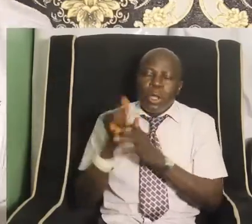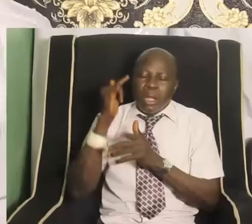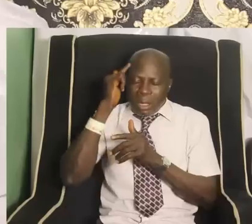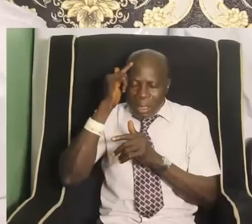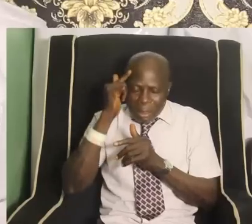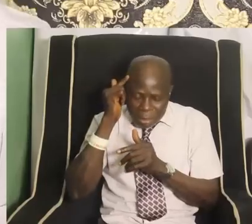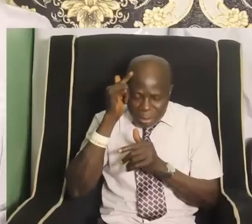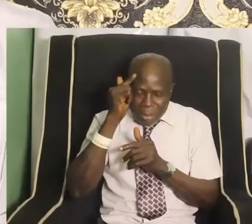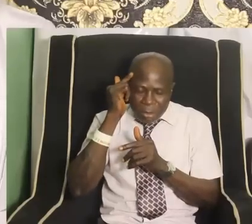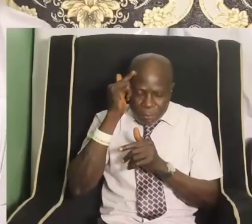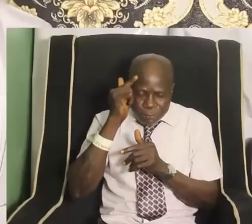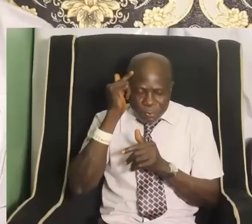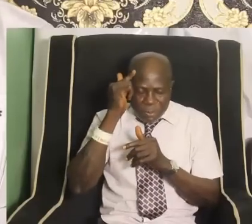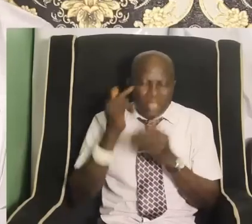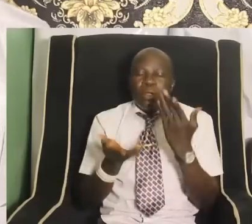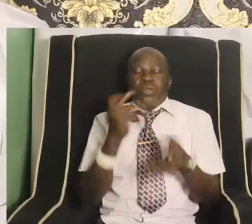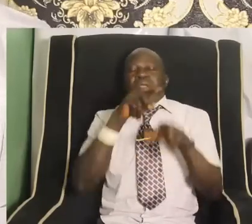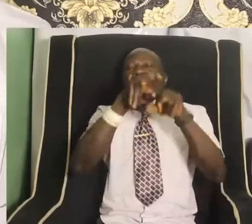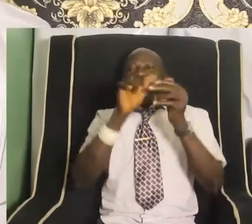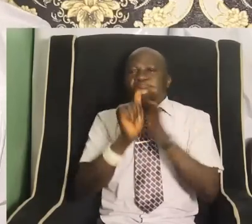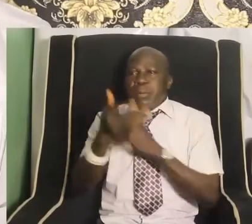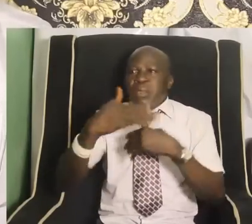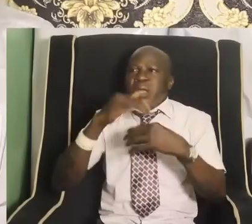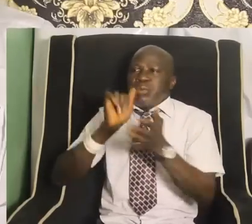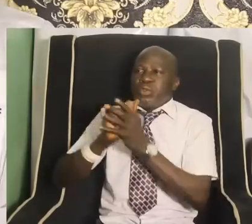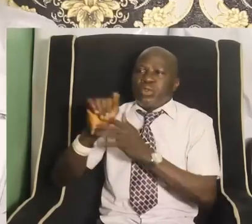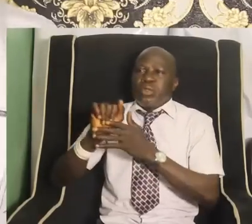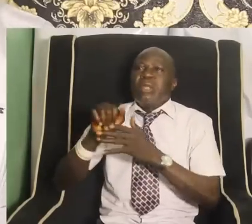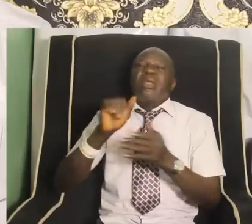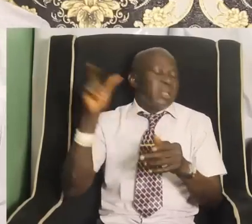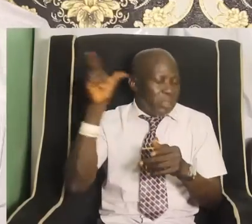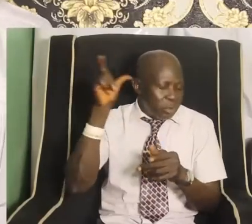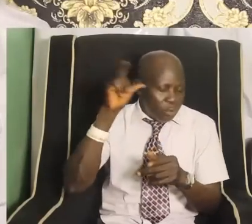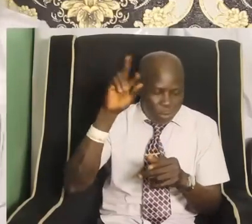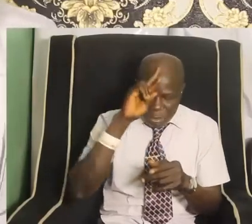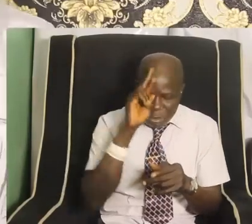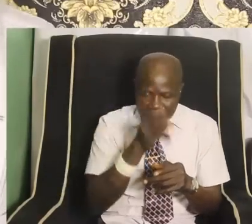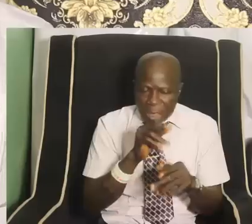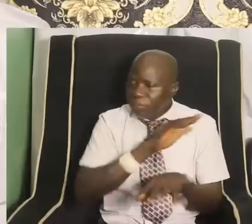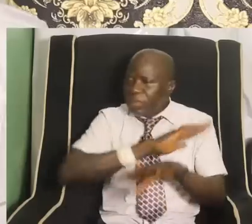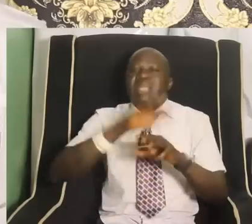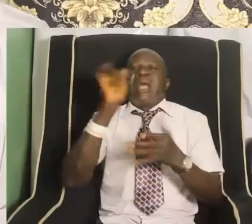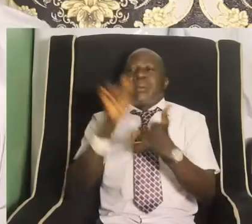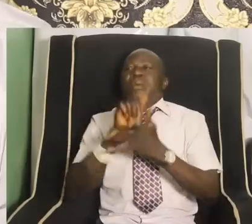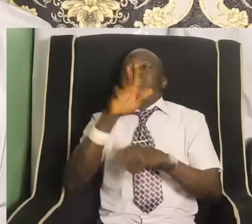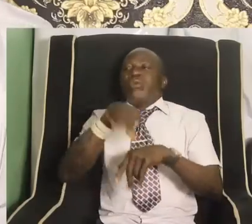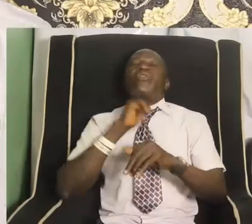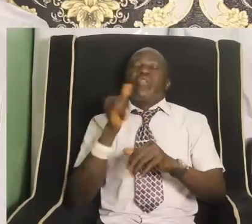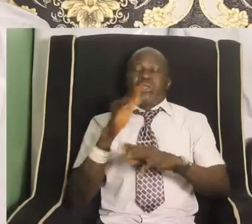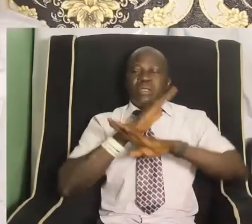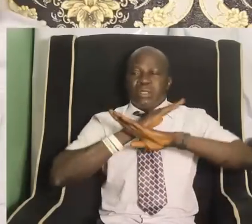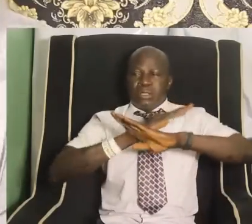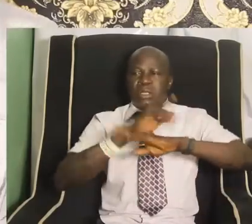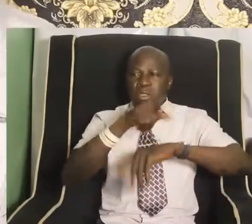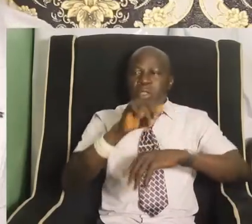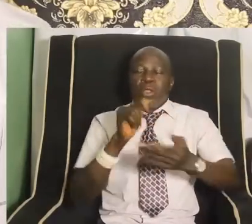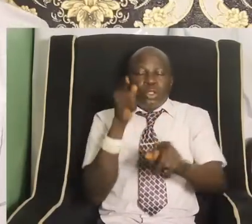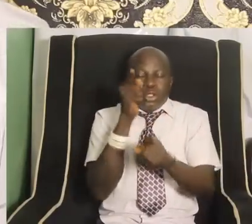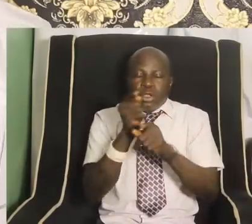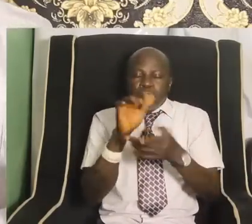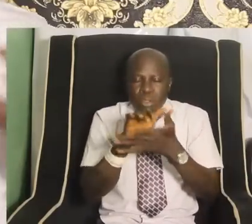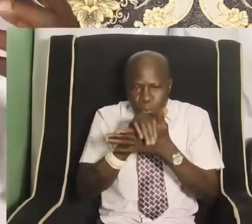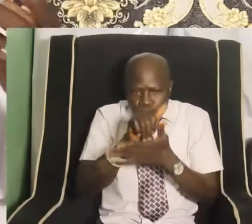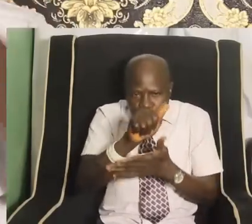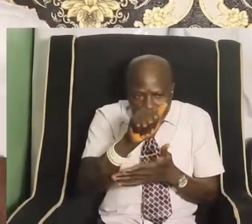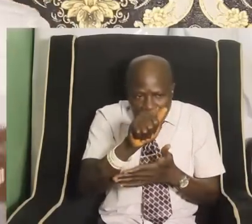tobacco. You too may be looking at it that you are behind schedule. Listen to me, sir. Yo, bro. That one does not delay you. It won't back, bro. You